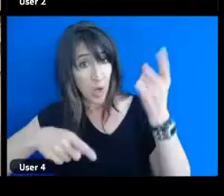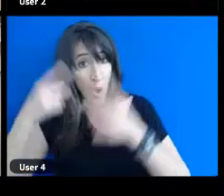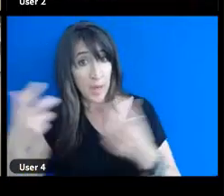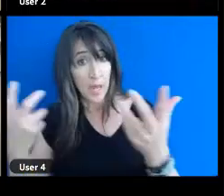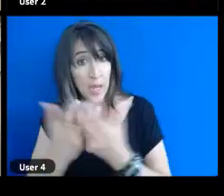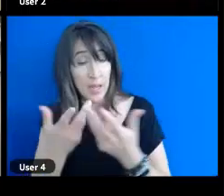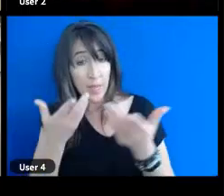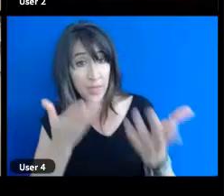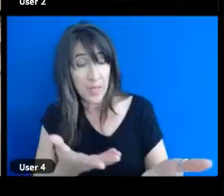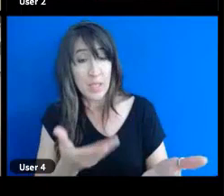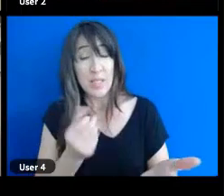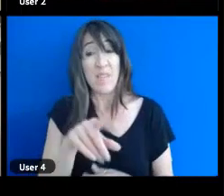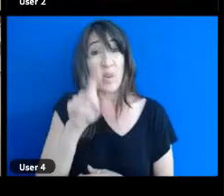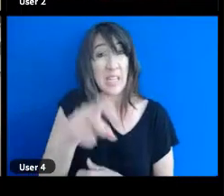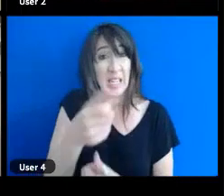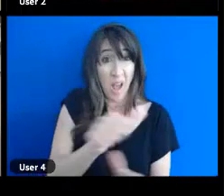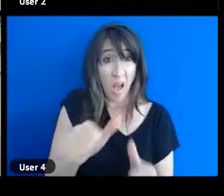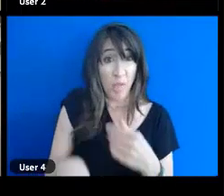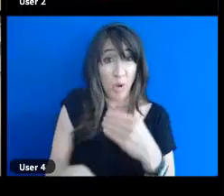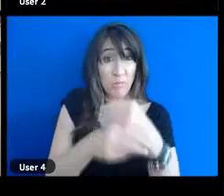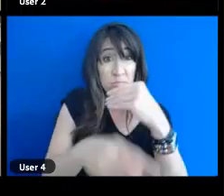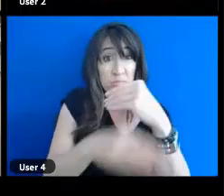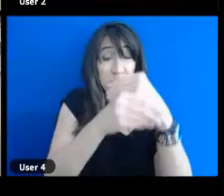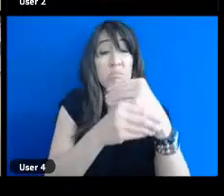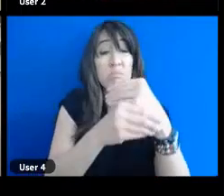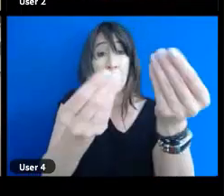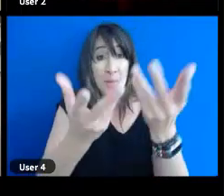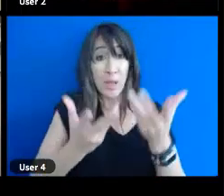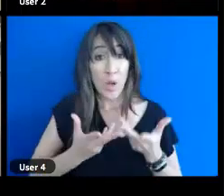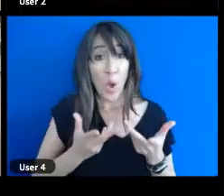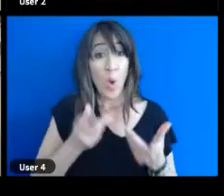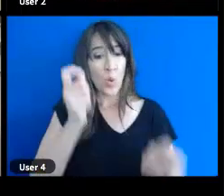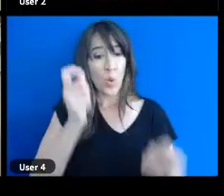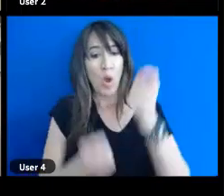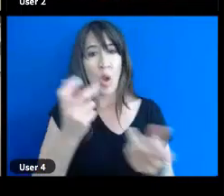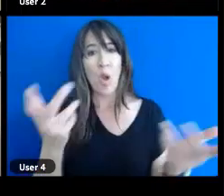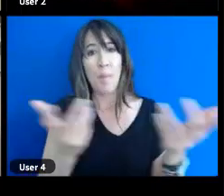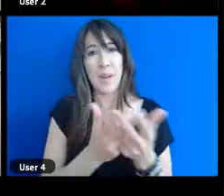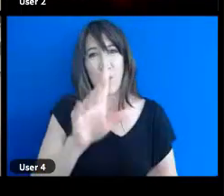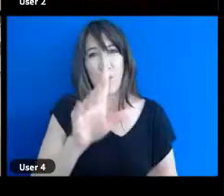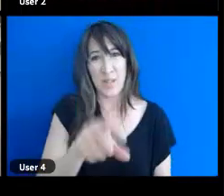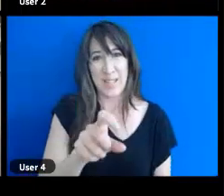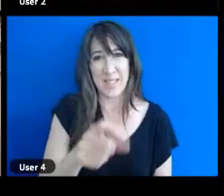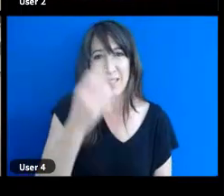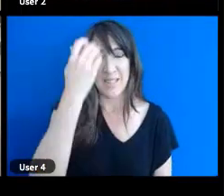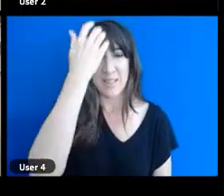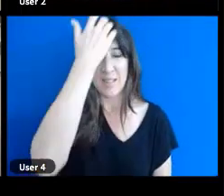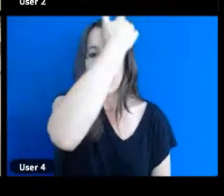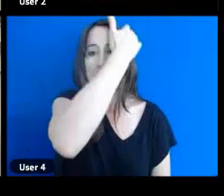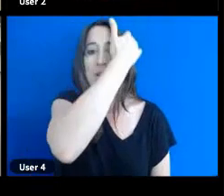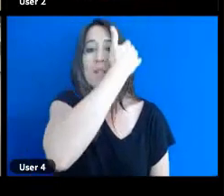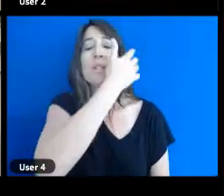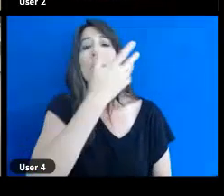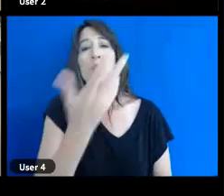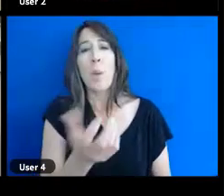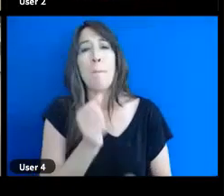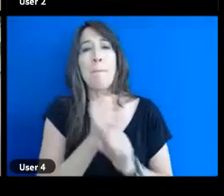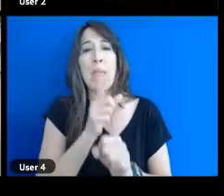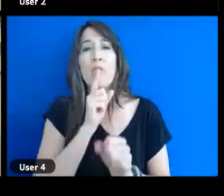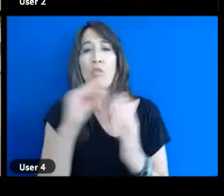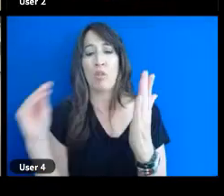before you begin work, here's what we have put in place, and then actively offer if there's anything else that